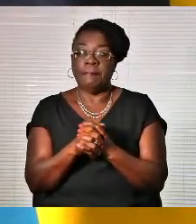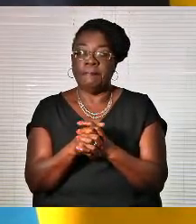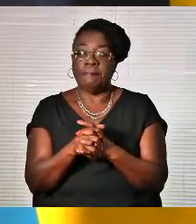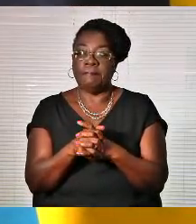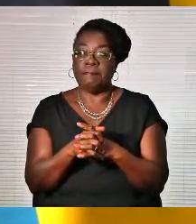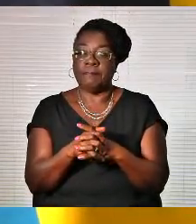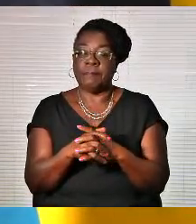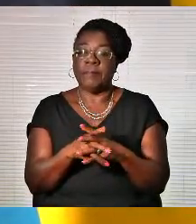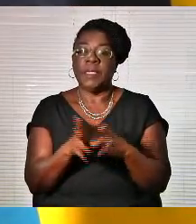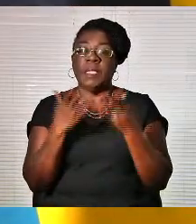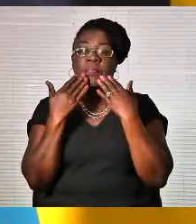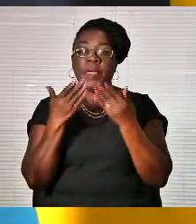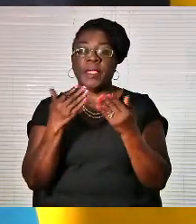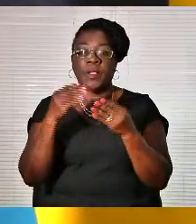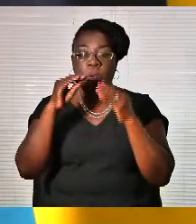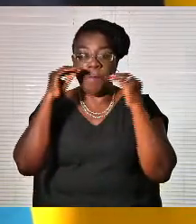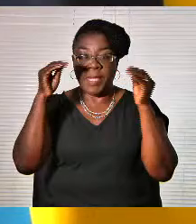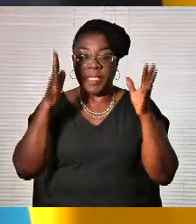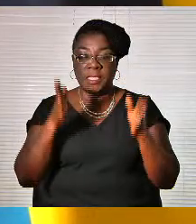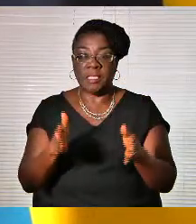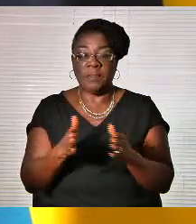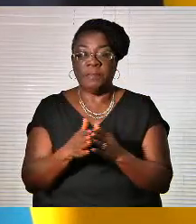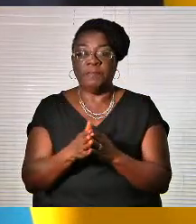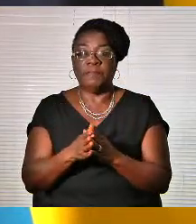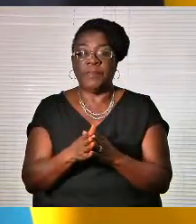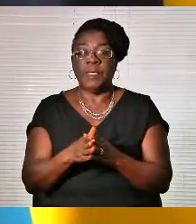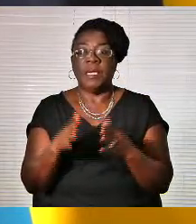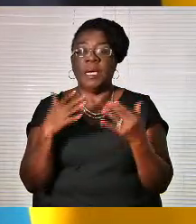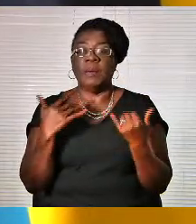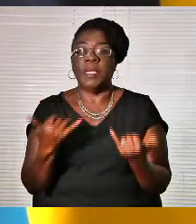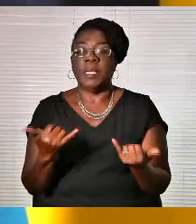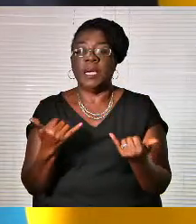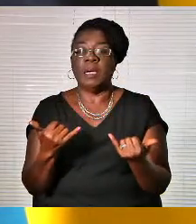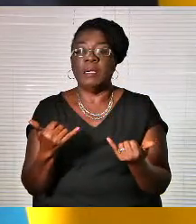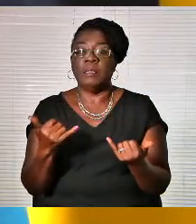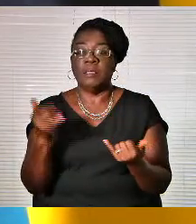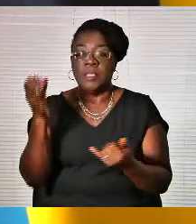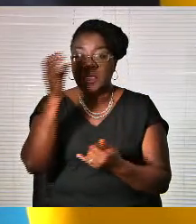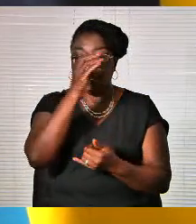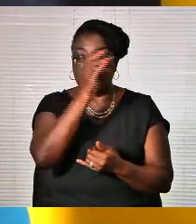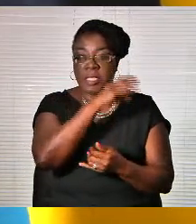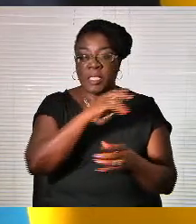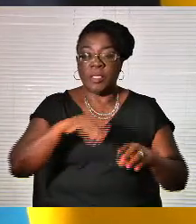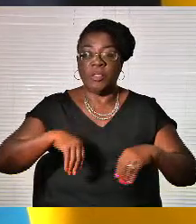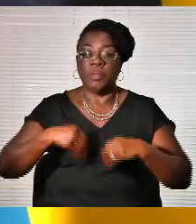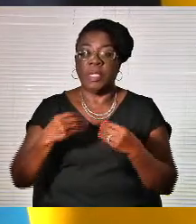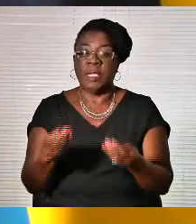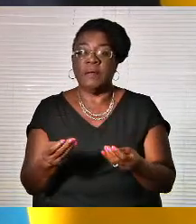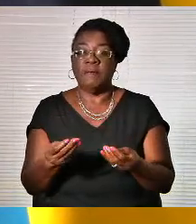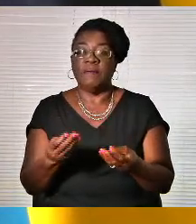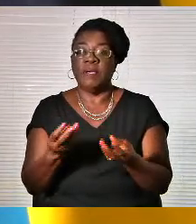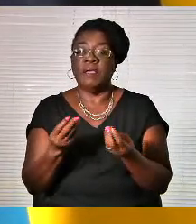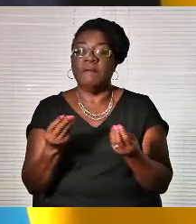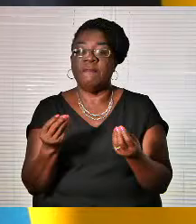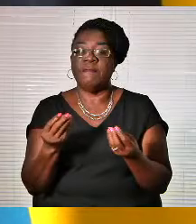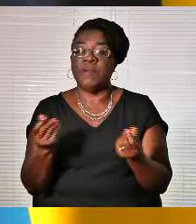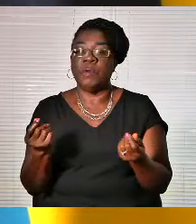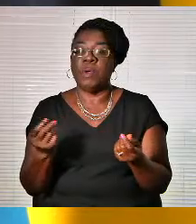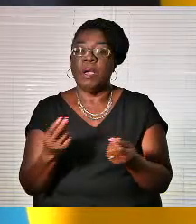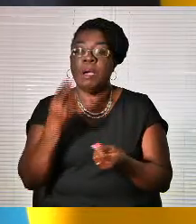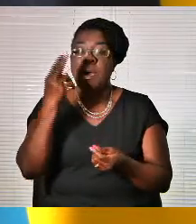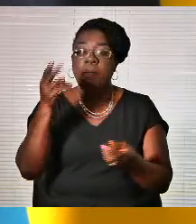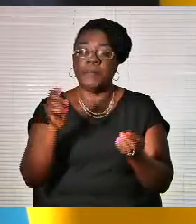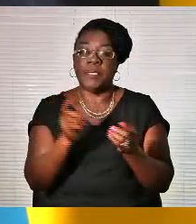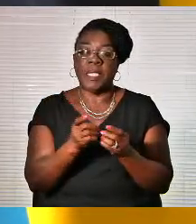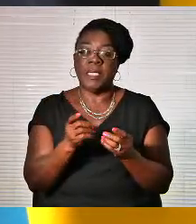Thank you, Minister. I will now seek to give a few further